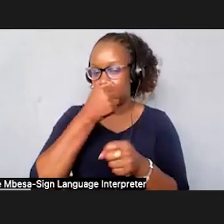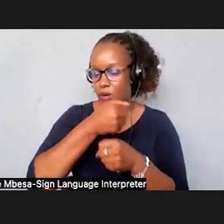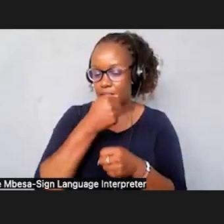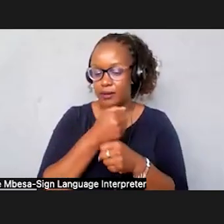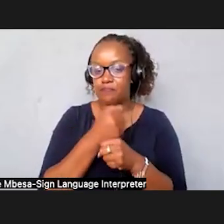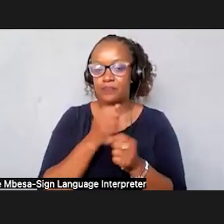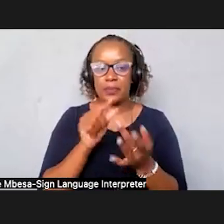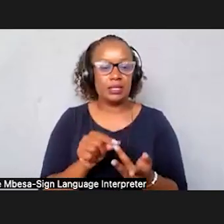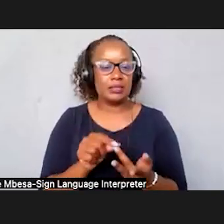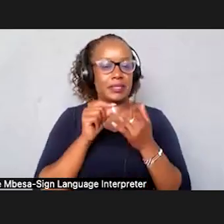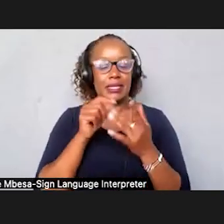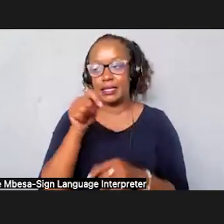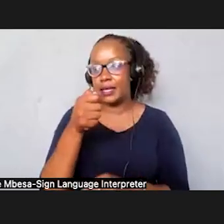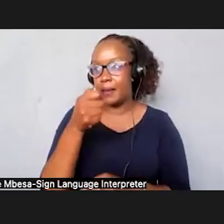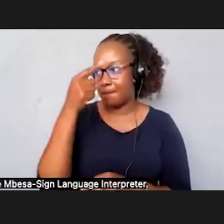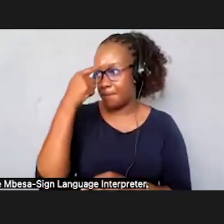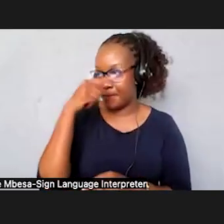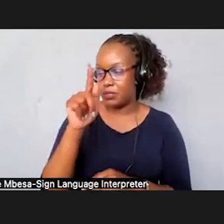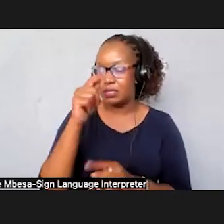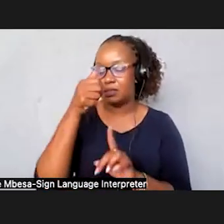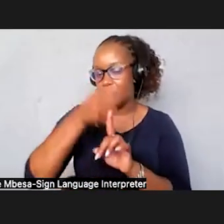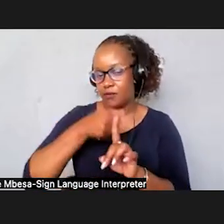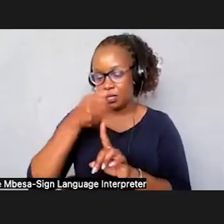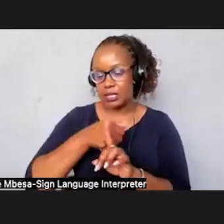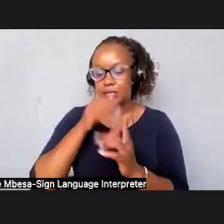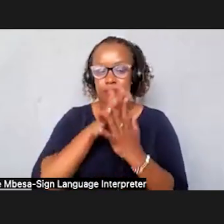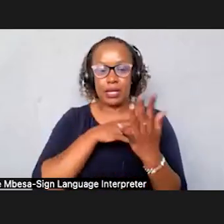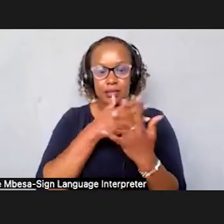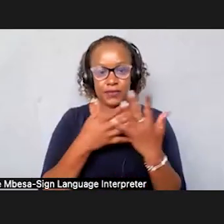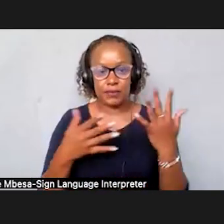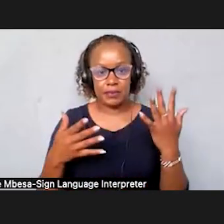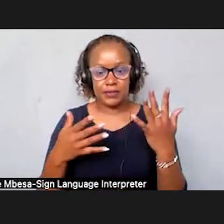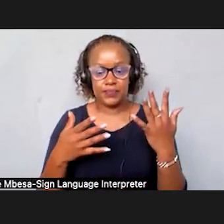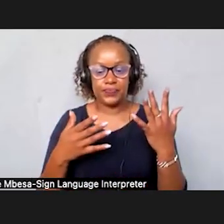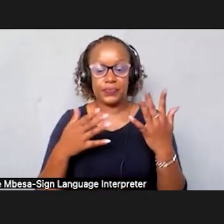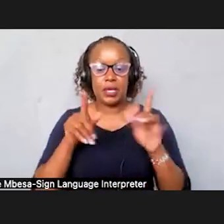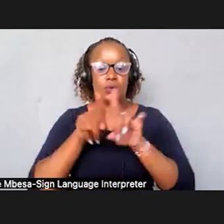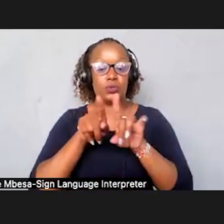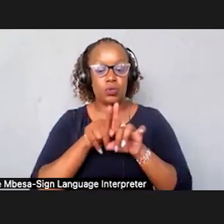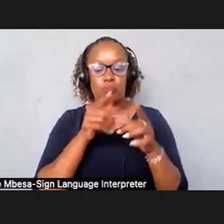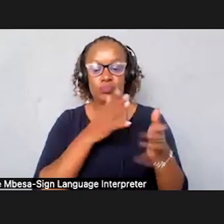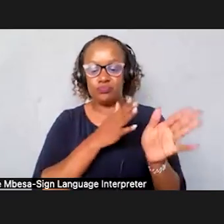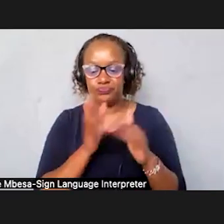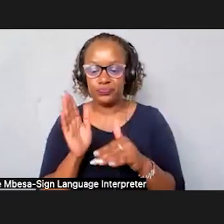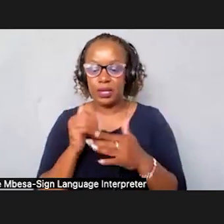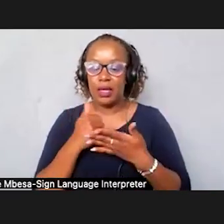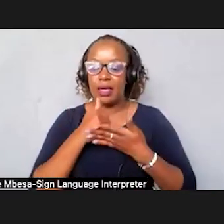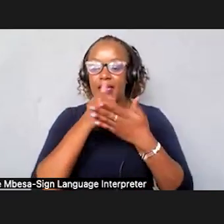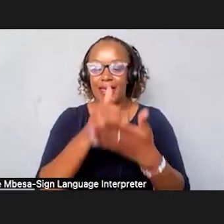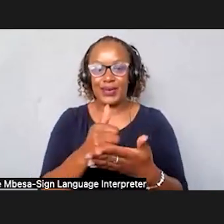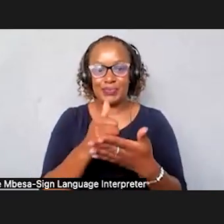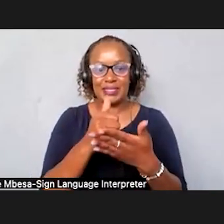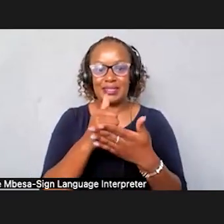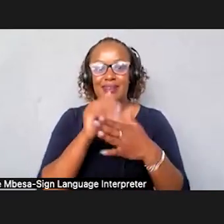key policy advocacy platforms and opportunities. It also helps us in social norm